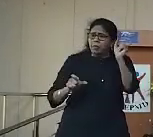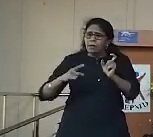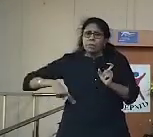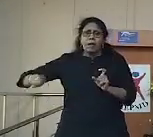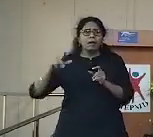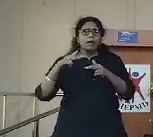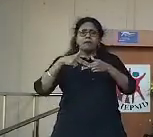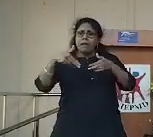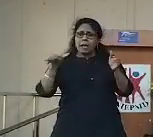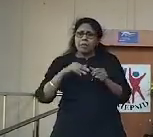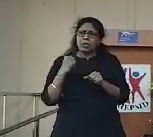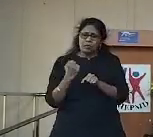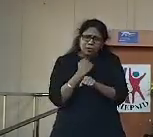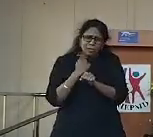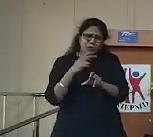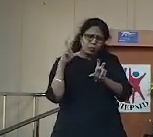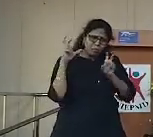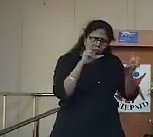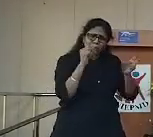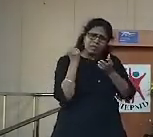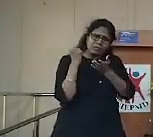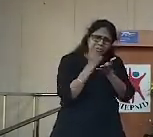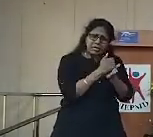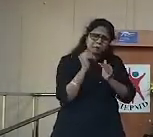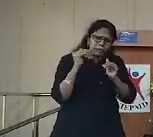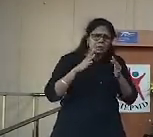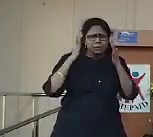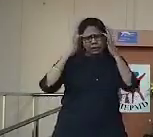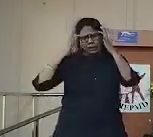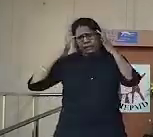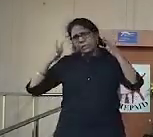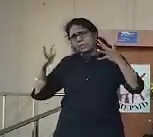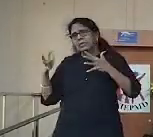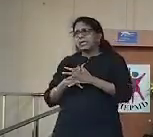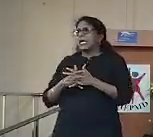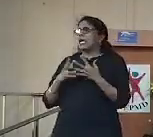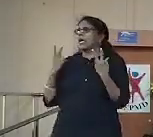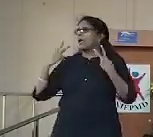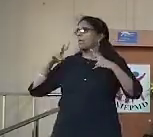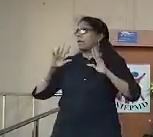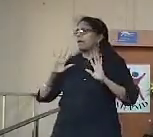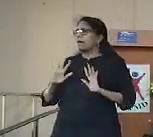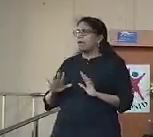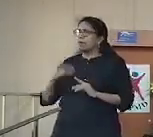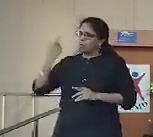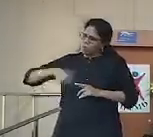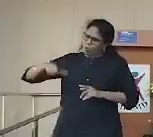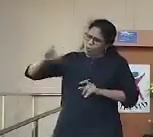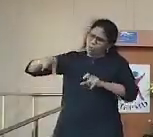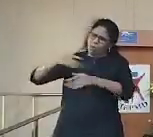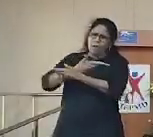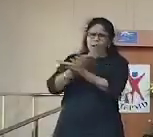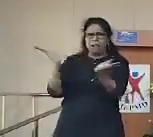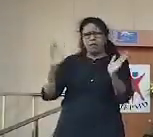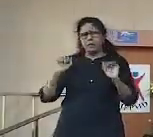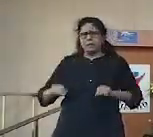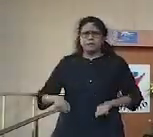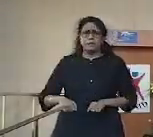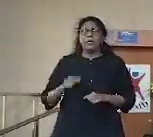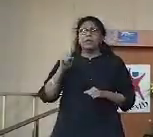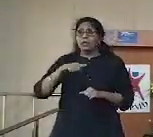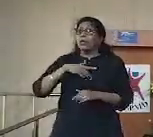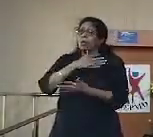give. So it puts stress on each of us. So overcoming